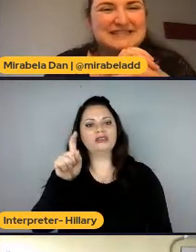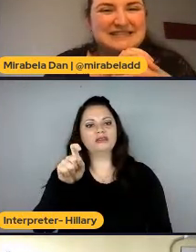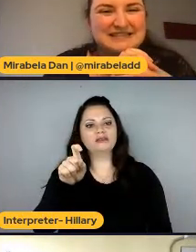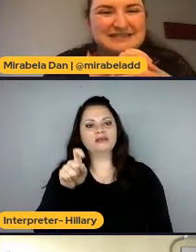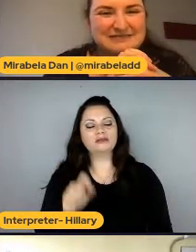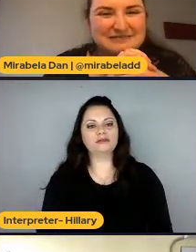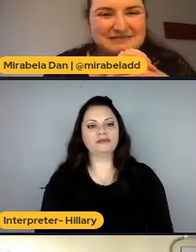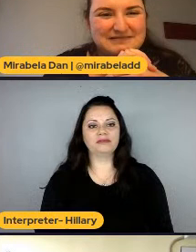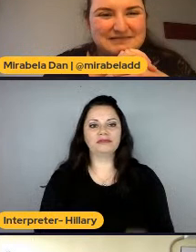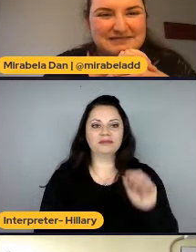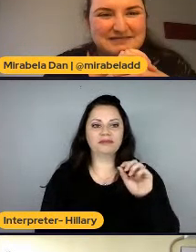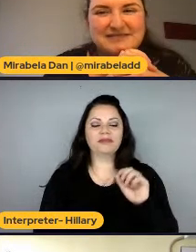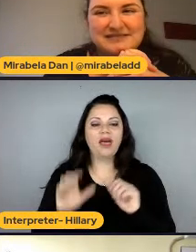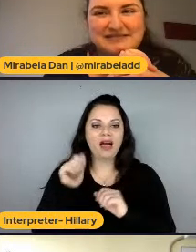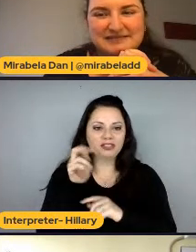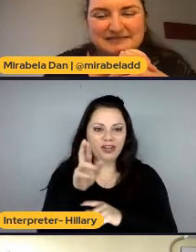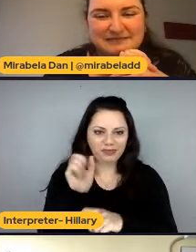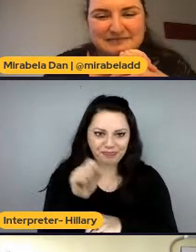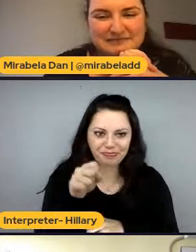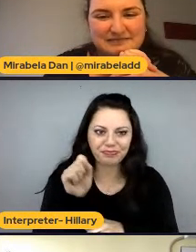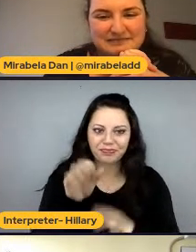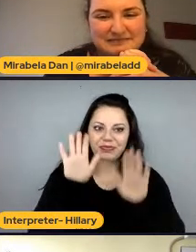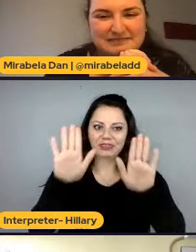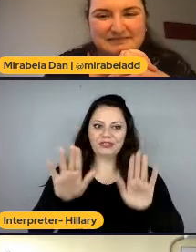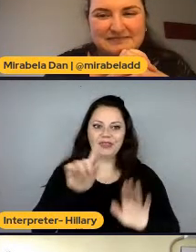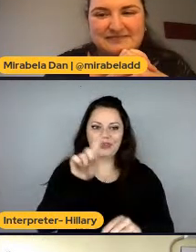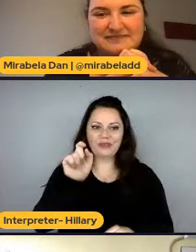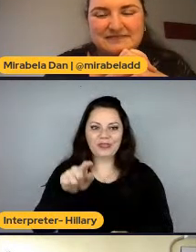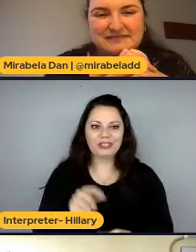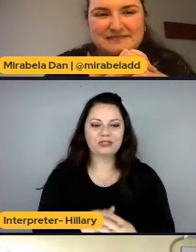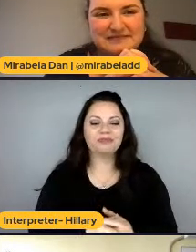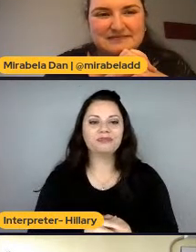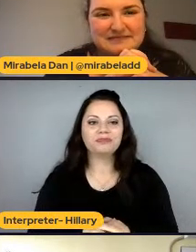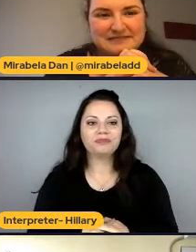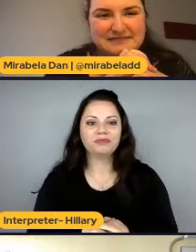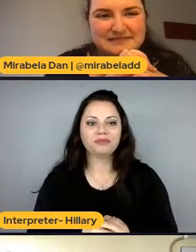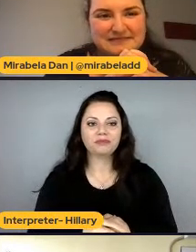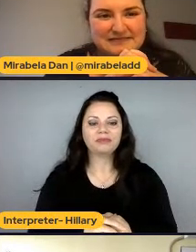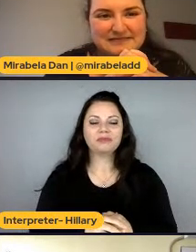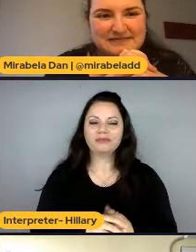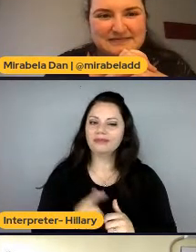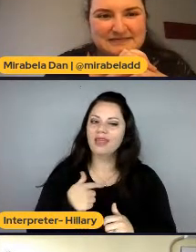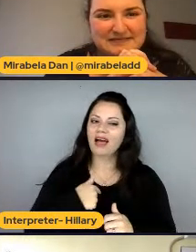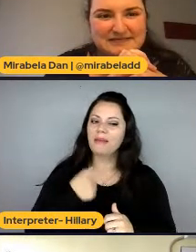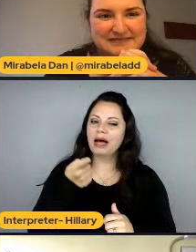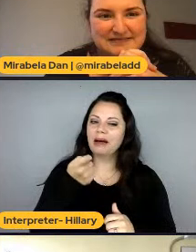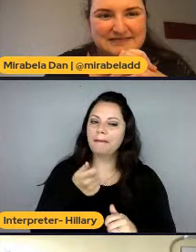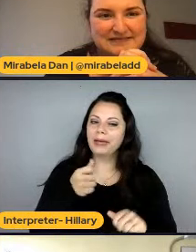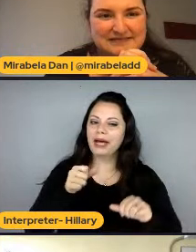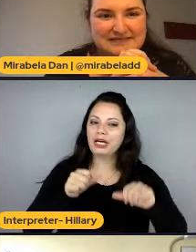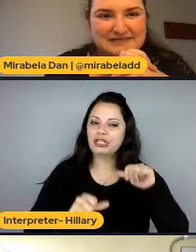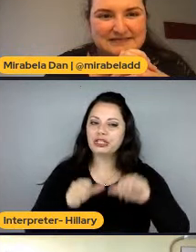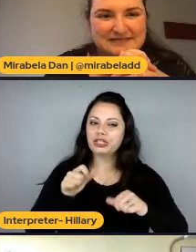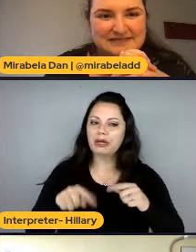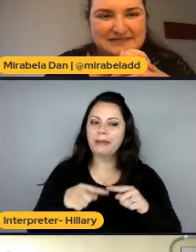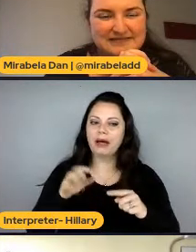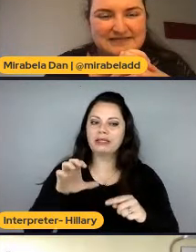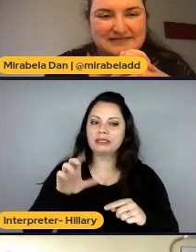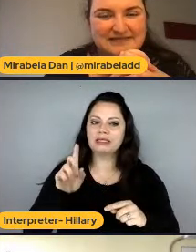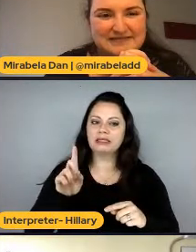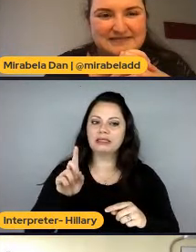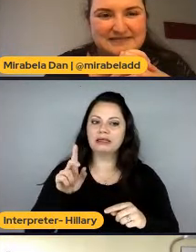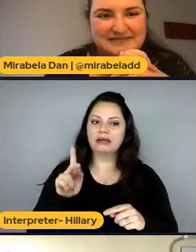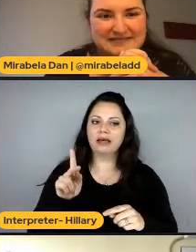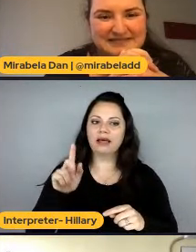Yeah, great question. So I'm a bit unsure about the